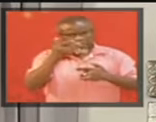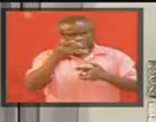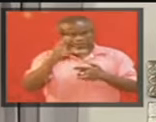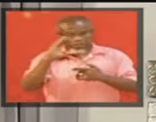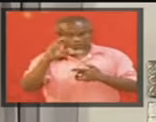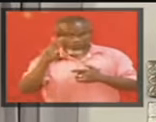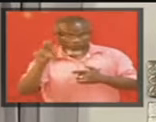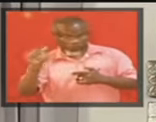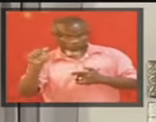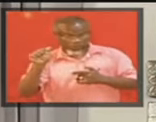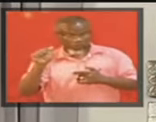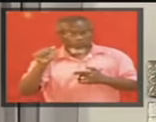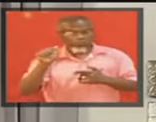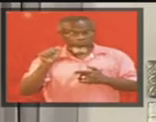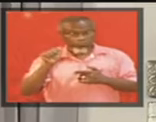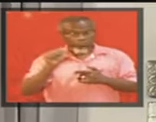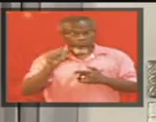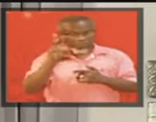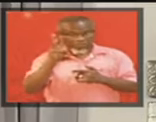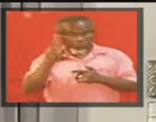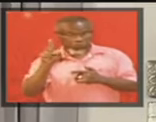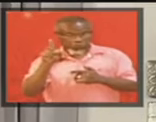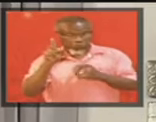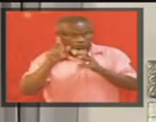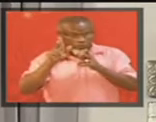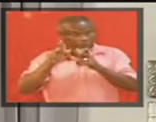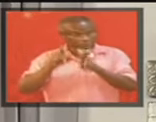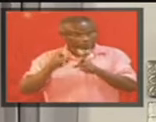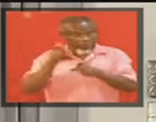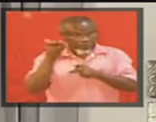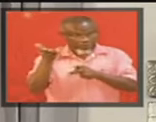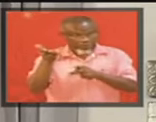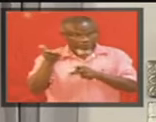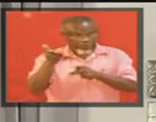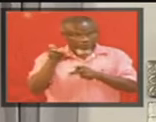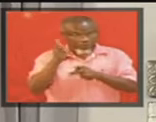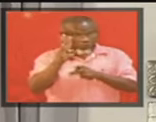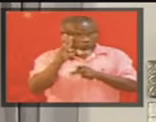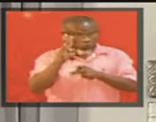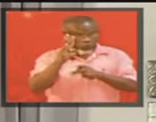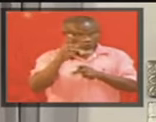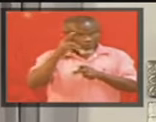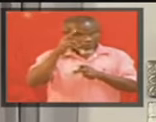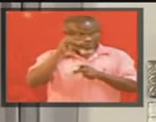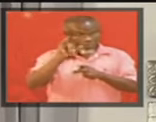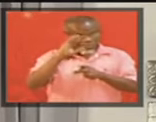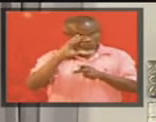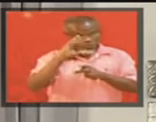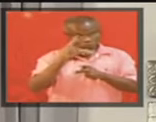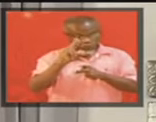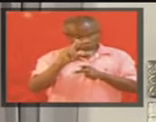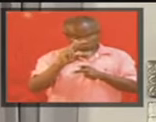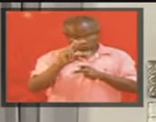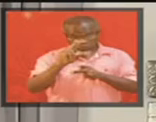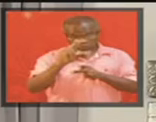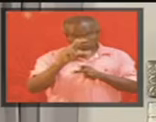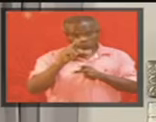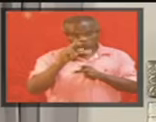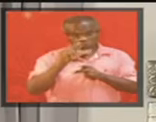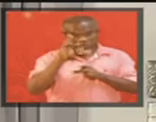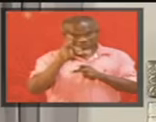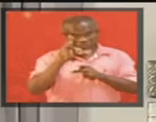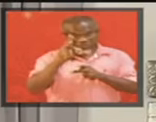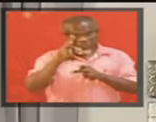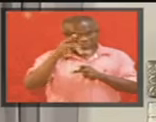Hospital and Multi-Training Center, we have 61 persons, 4 persons in ICU, 7 in HDU. At the Cora Hospital,